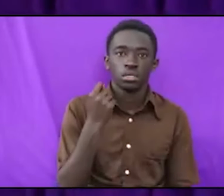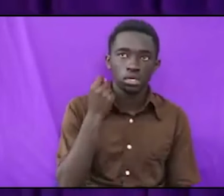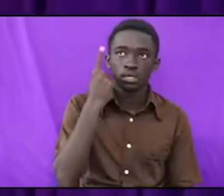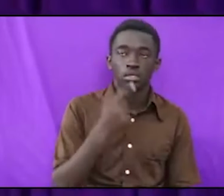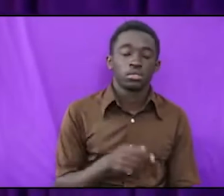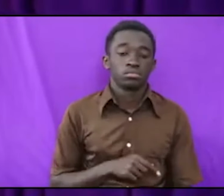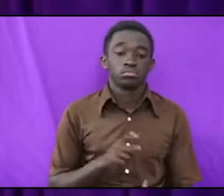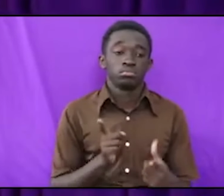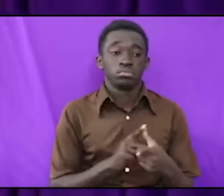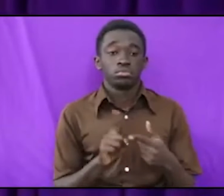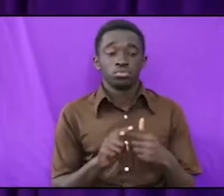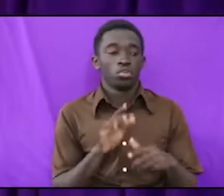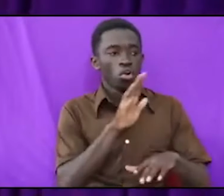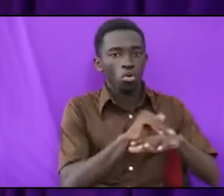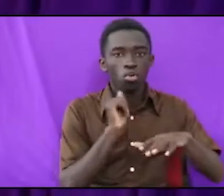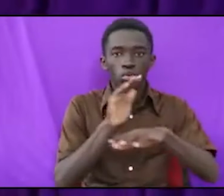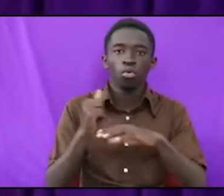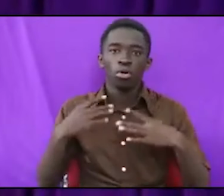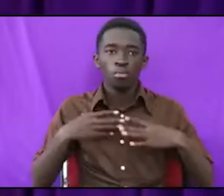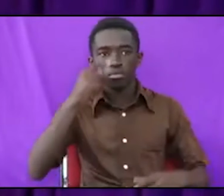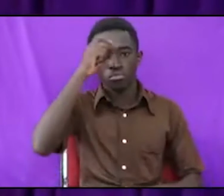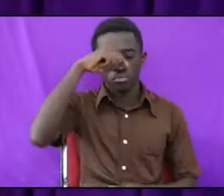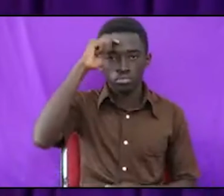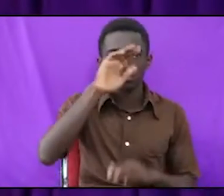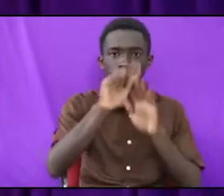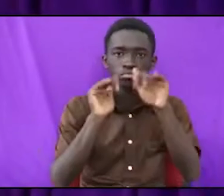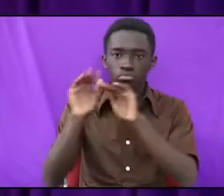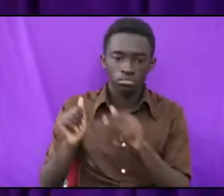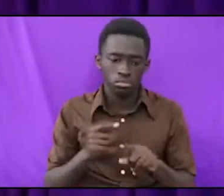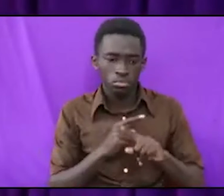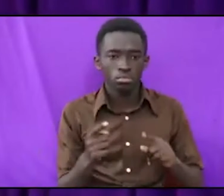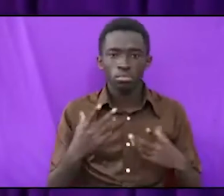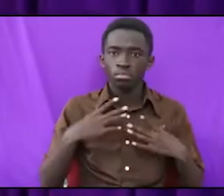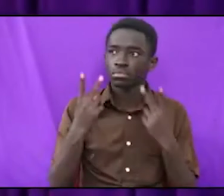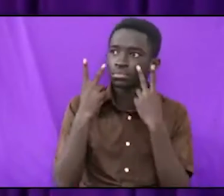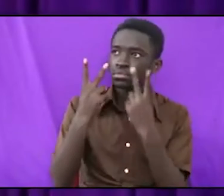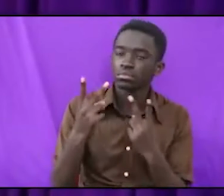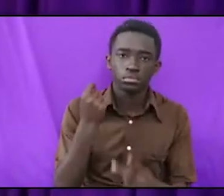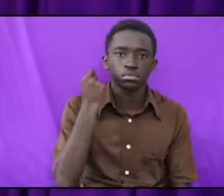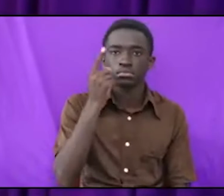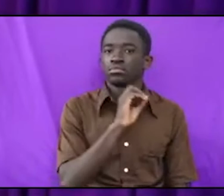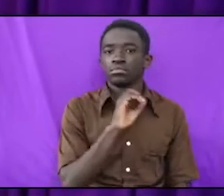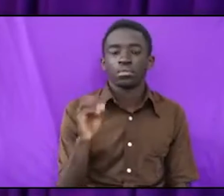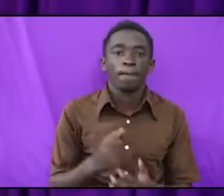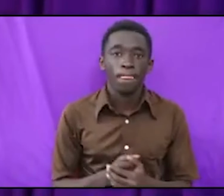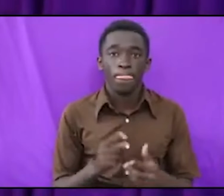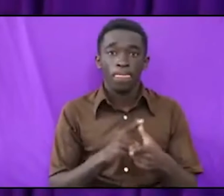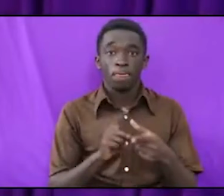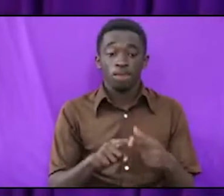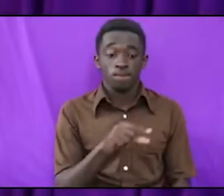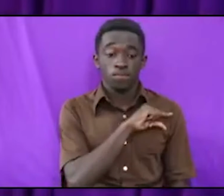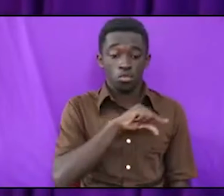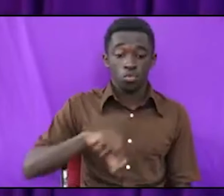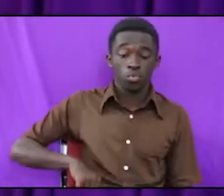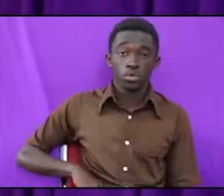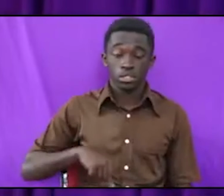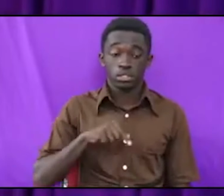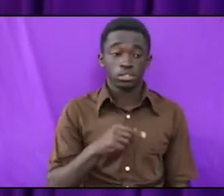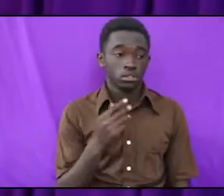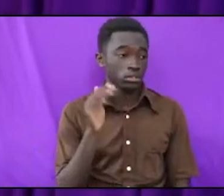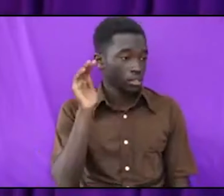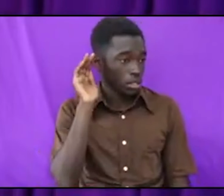in again the experts. The experts could not understand what was going on. So the queen, on hearing this,